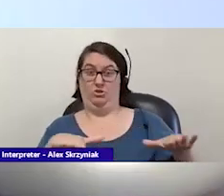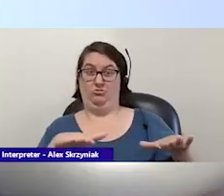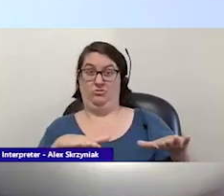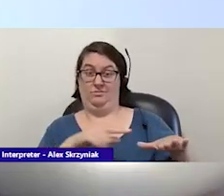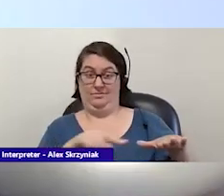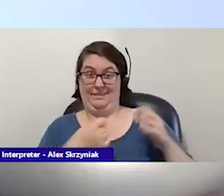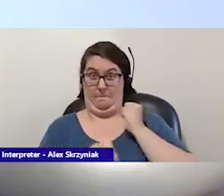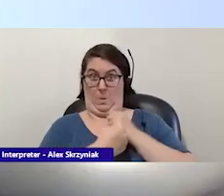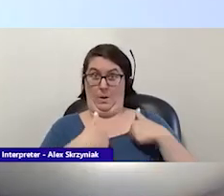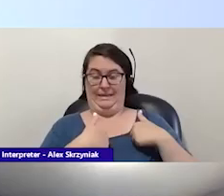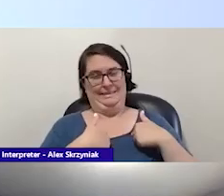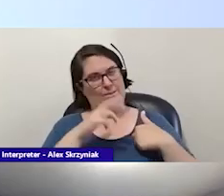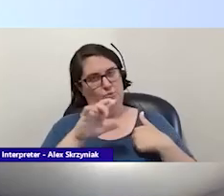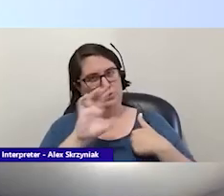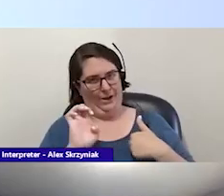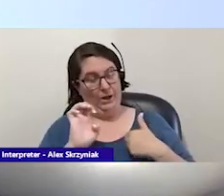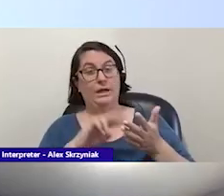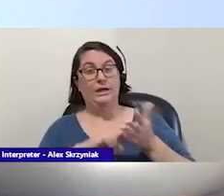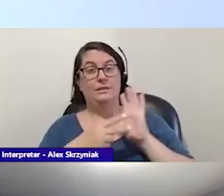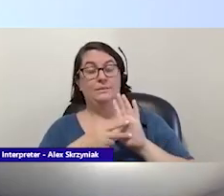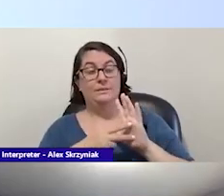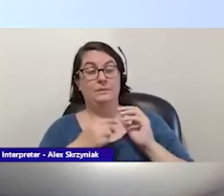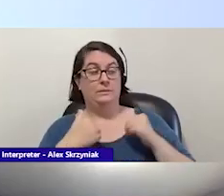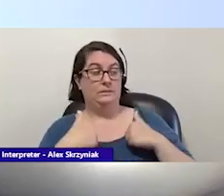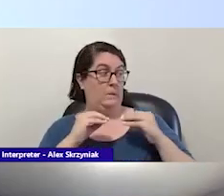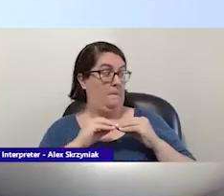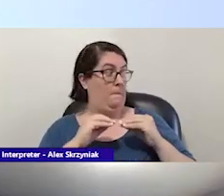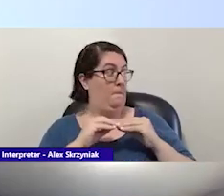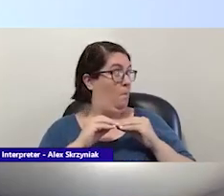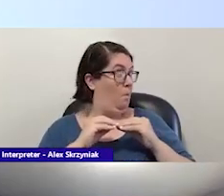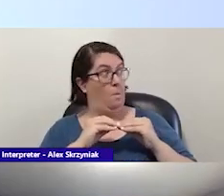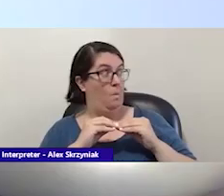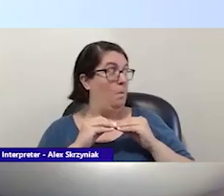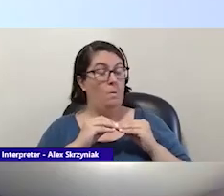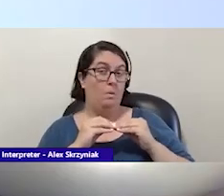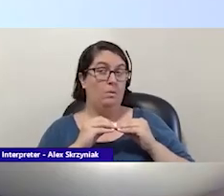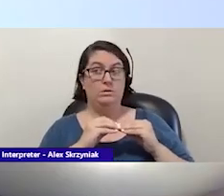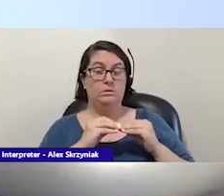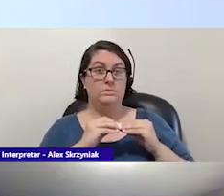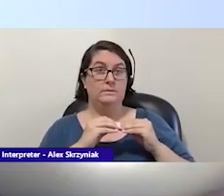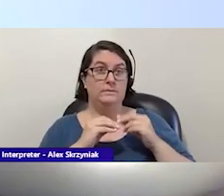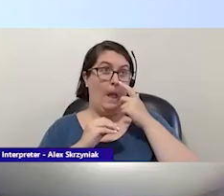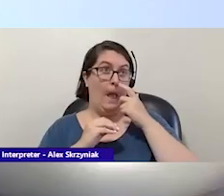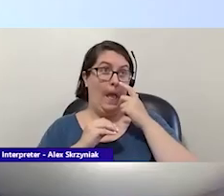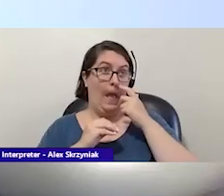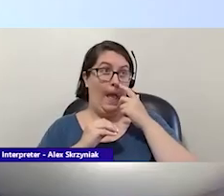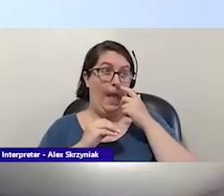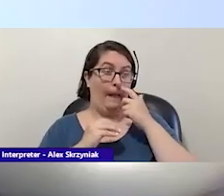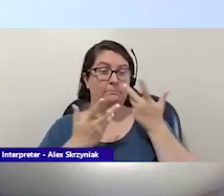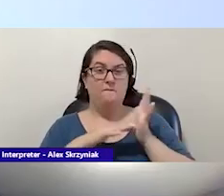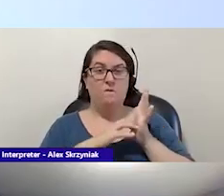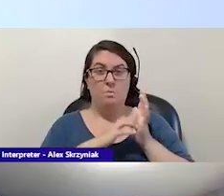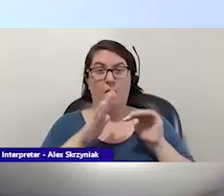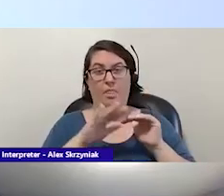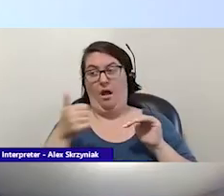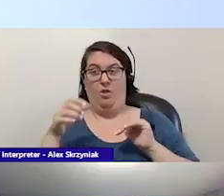of them, which makes them potentially more vulnerable than other people, other older adults, to the